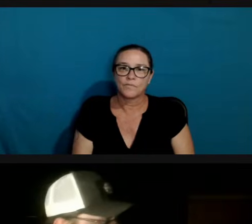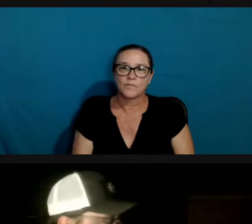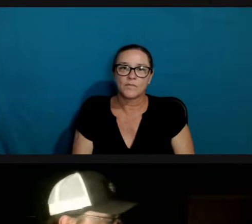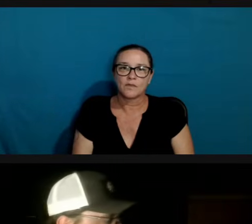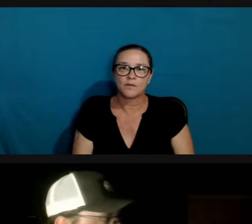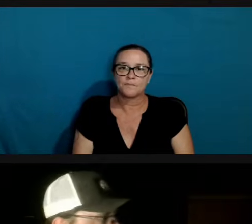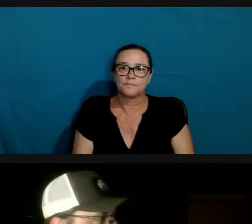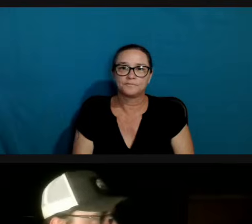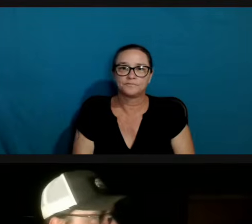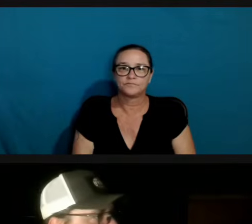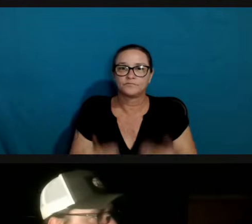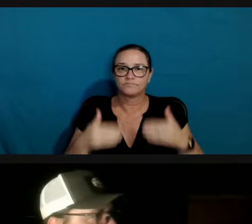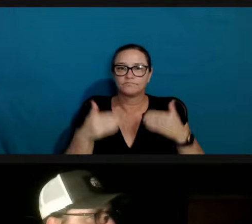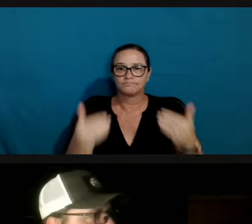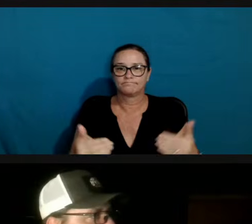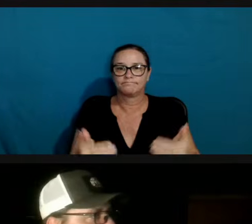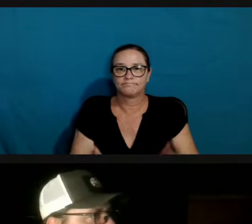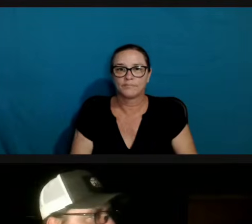Moving on.